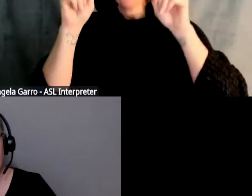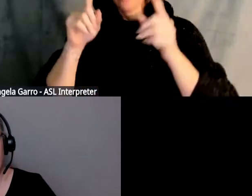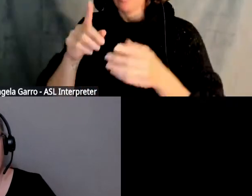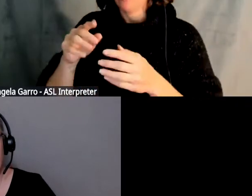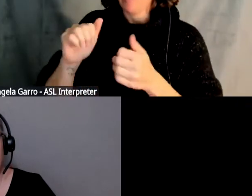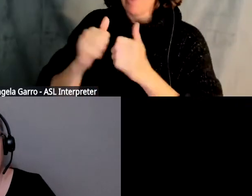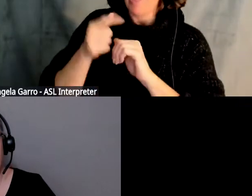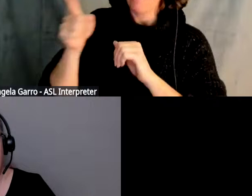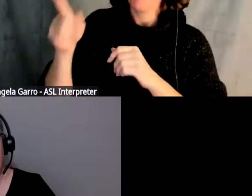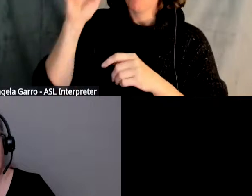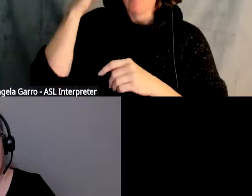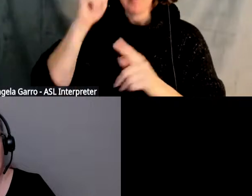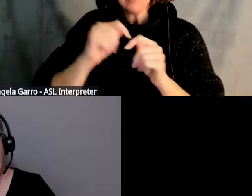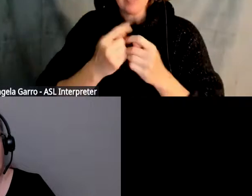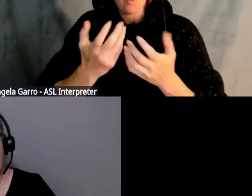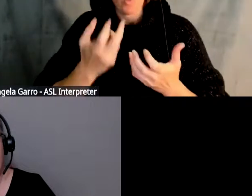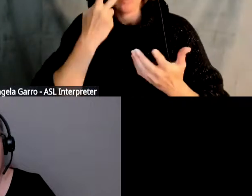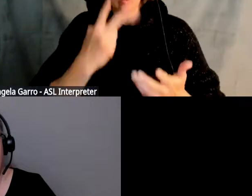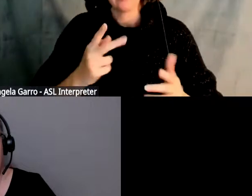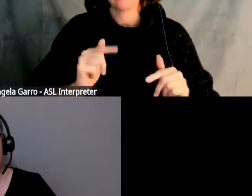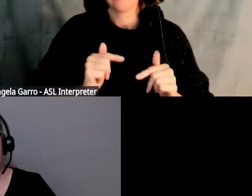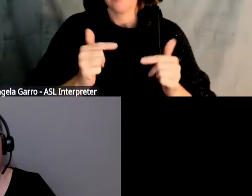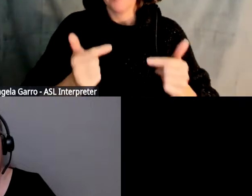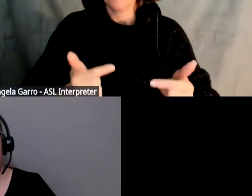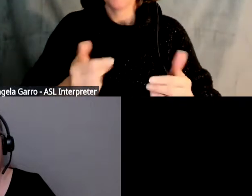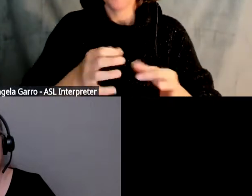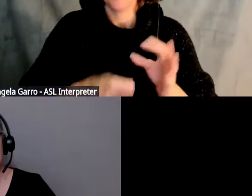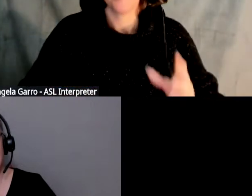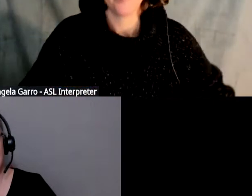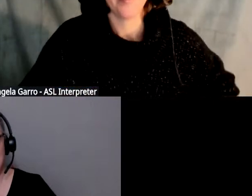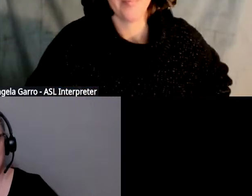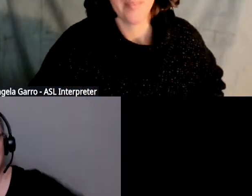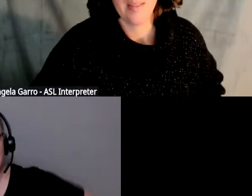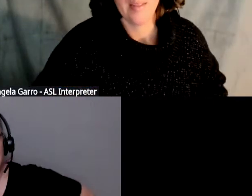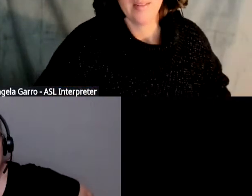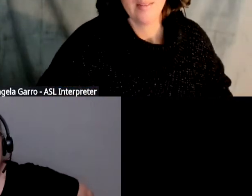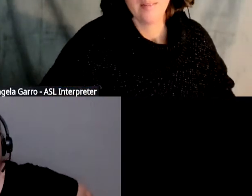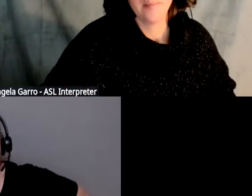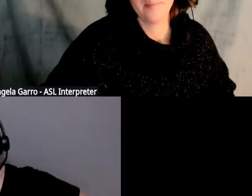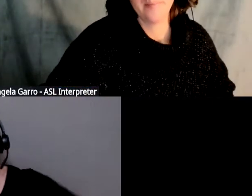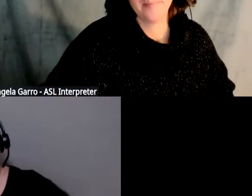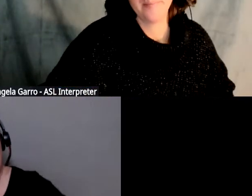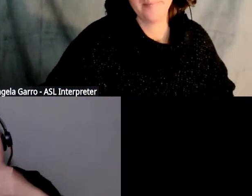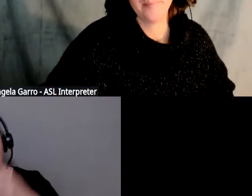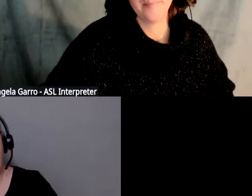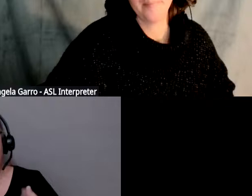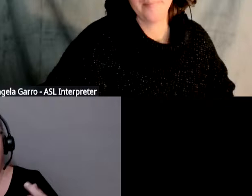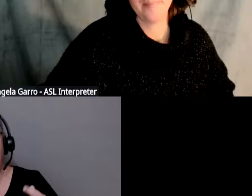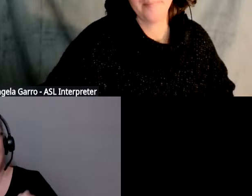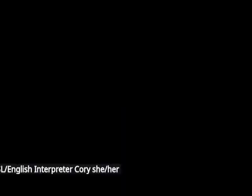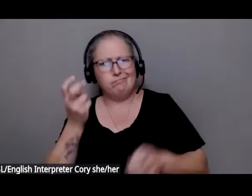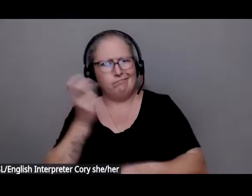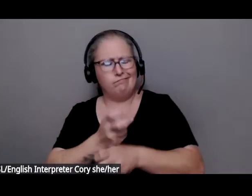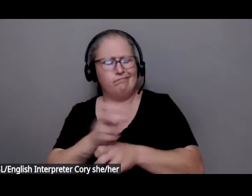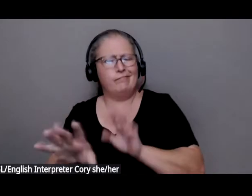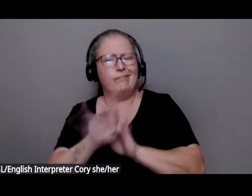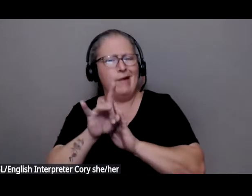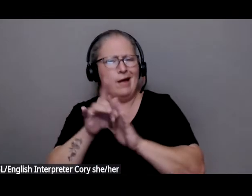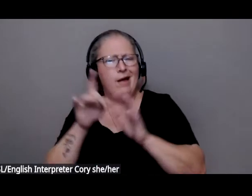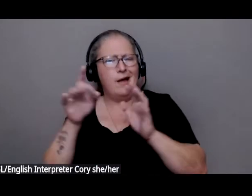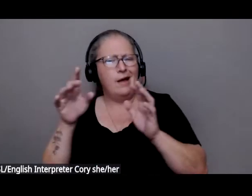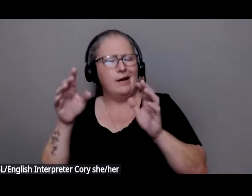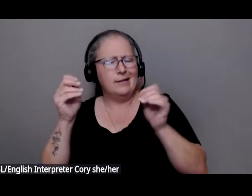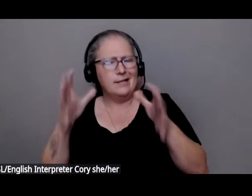see. One of the problems seem to be also that it's hard to find teachers. Yep. Yeah, that's So right.